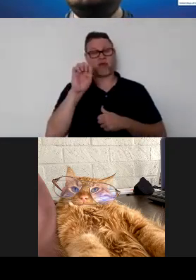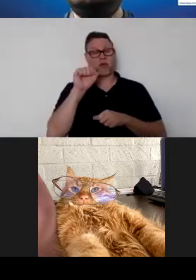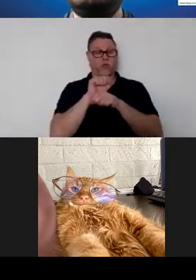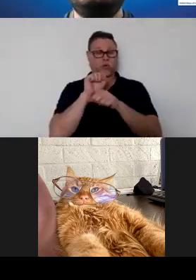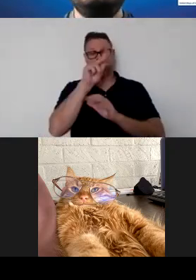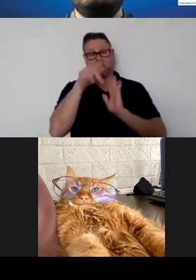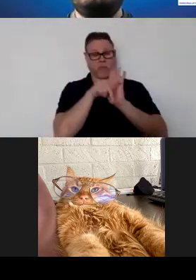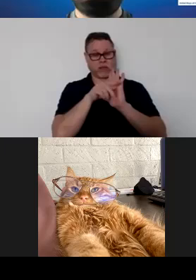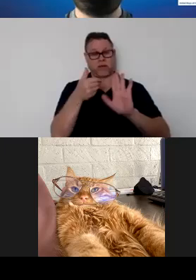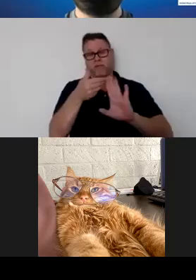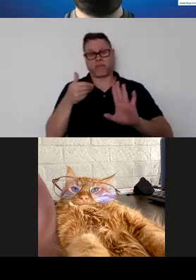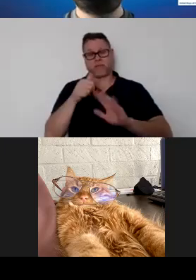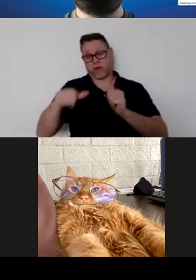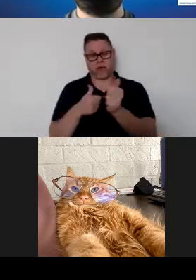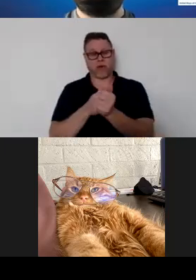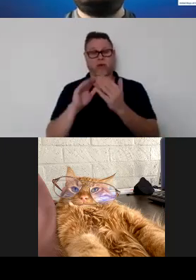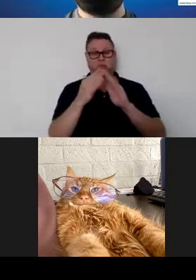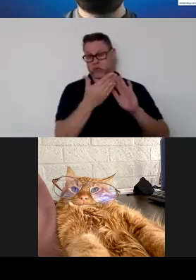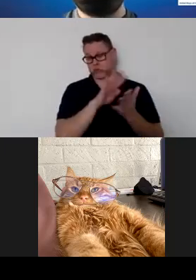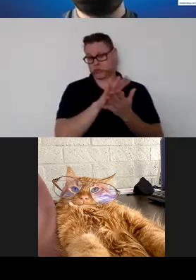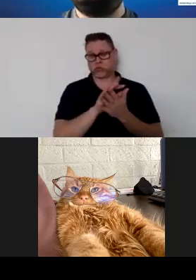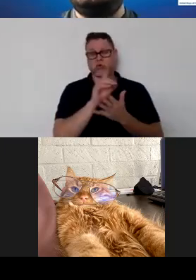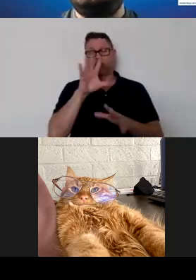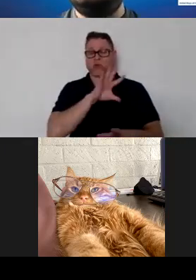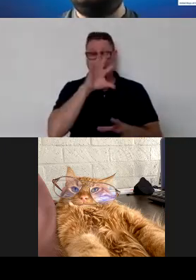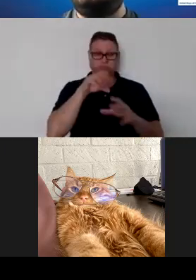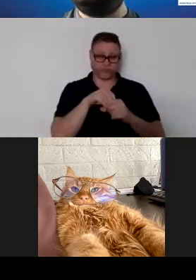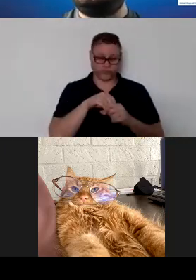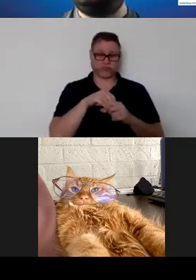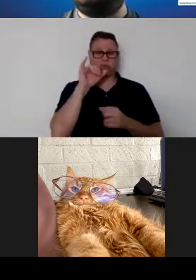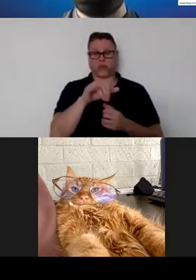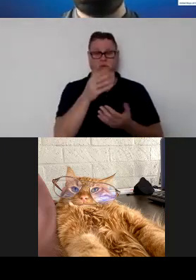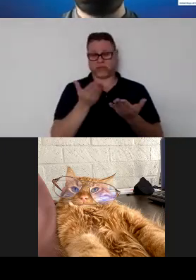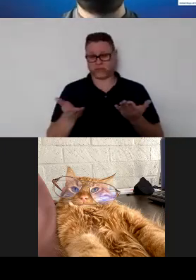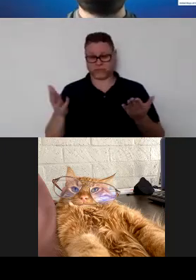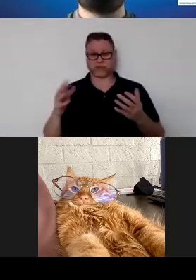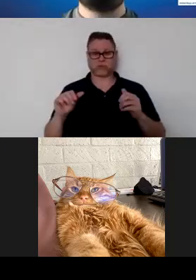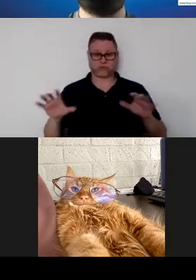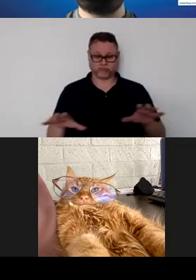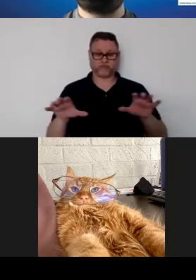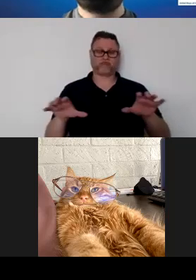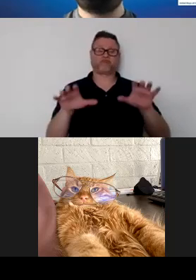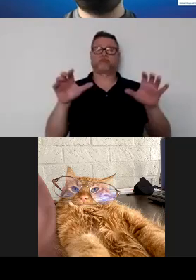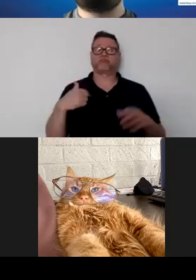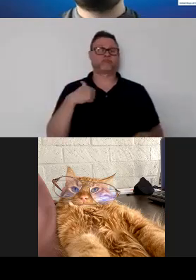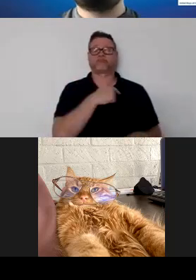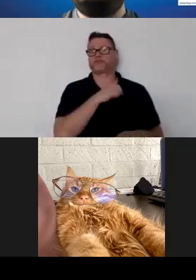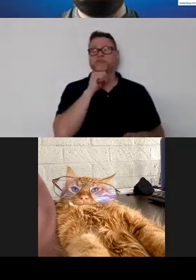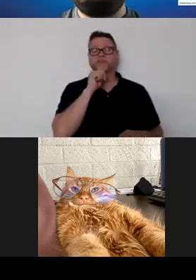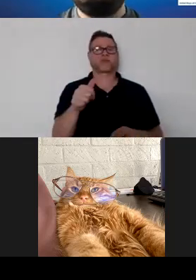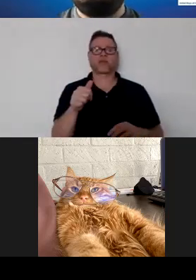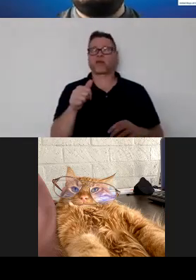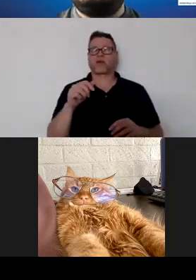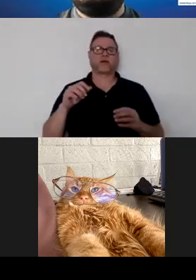behind community schools, we really wanted to encompass those elements in the works going on, right? Now we weren't